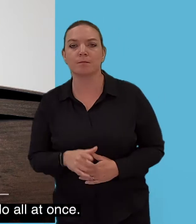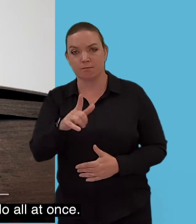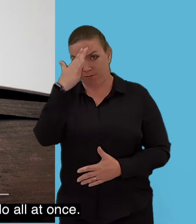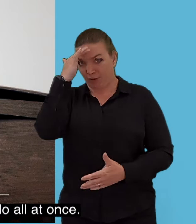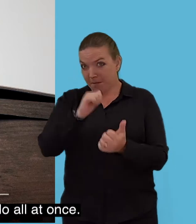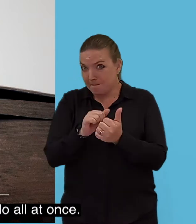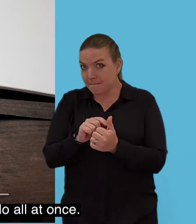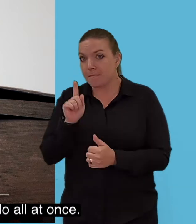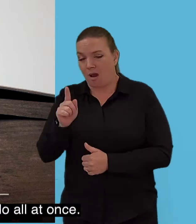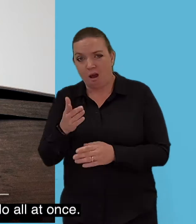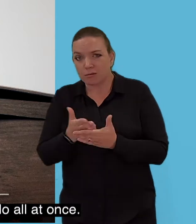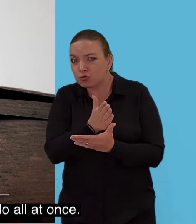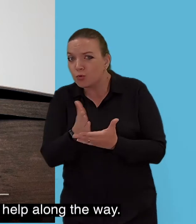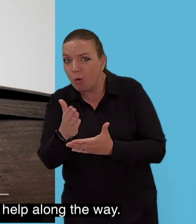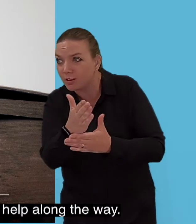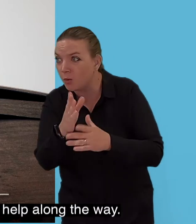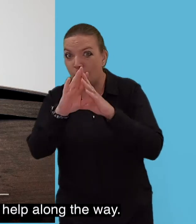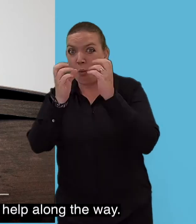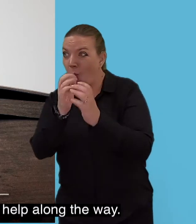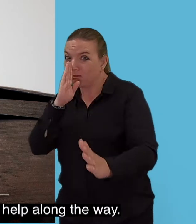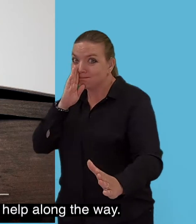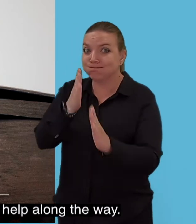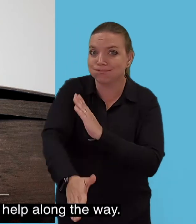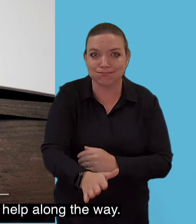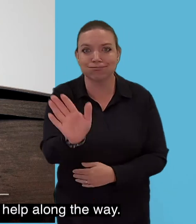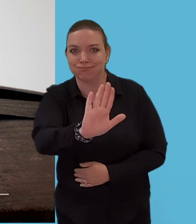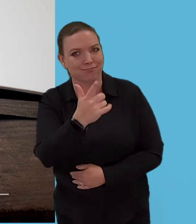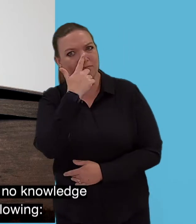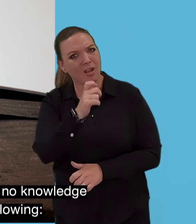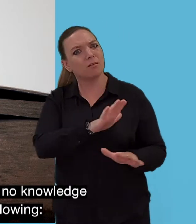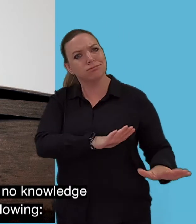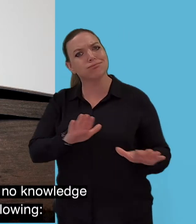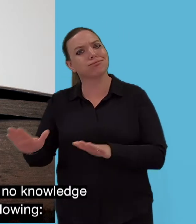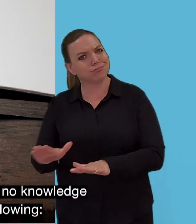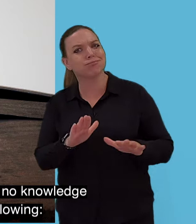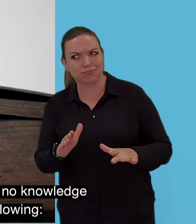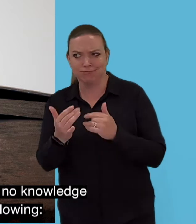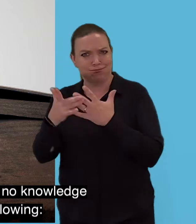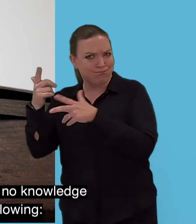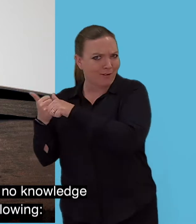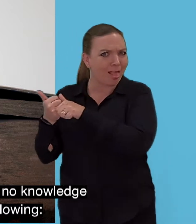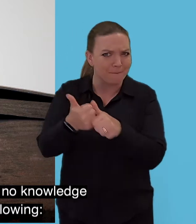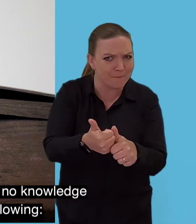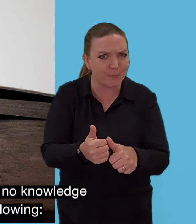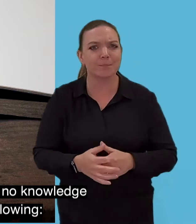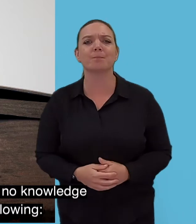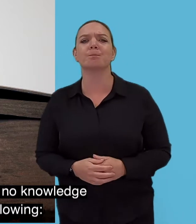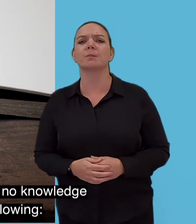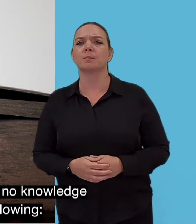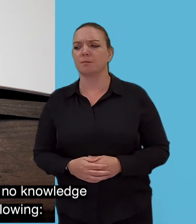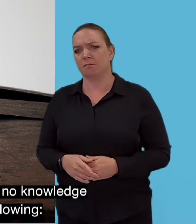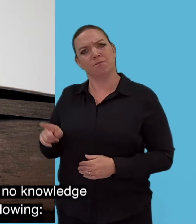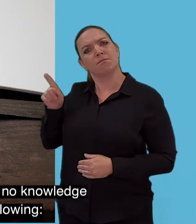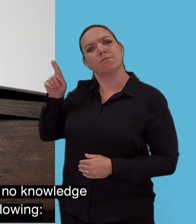it's a journey. You don't have to do it all at once, you can take it at your own pace, and there's lots of help along the way. This video